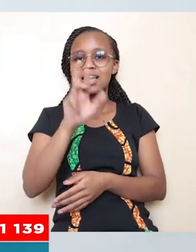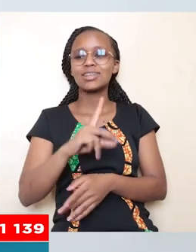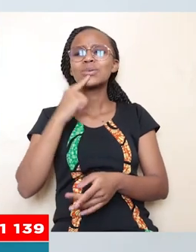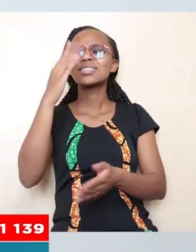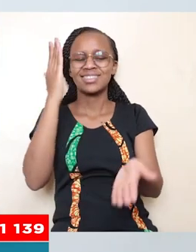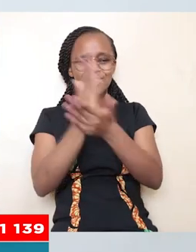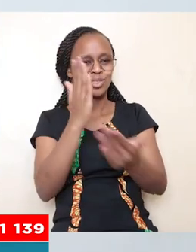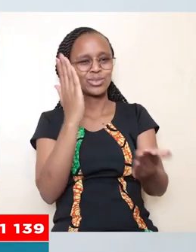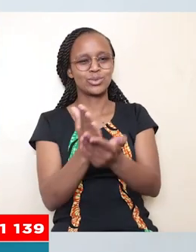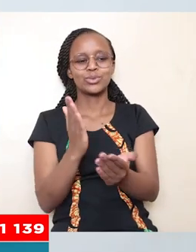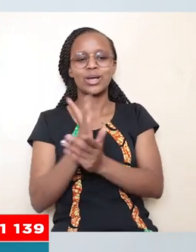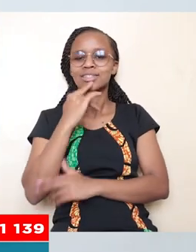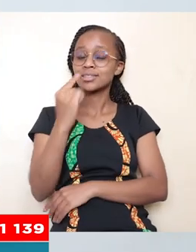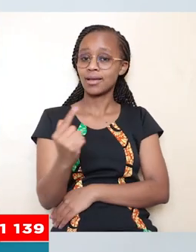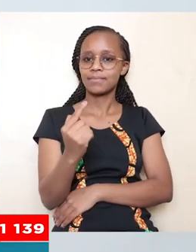ukweli.